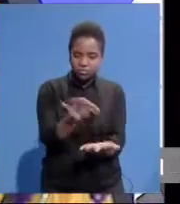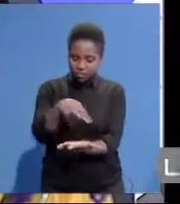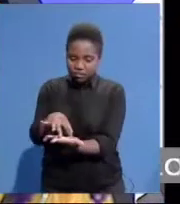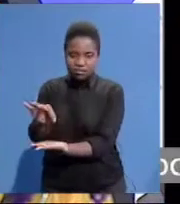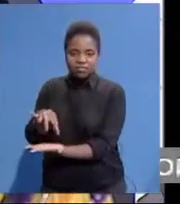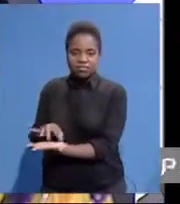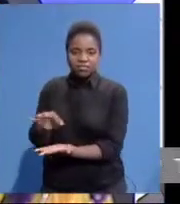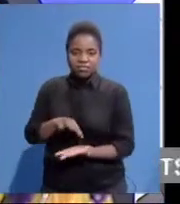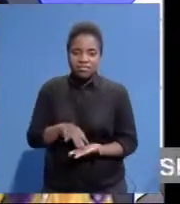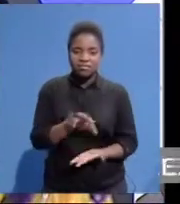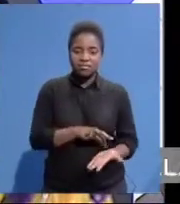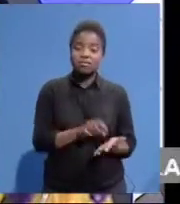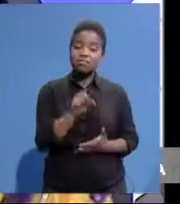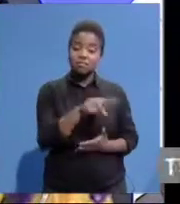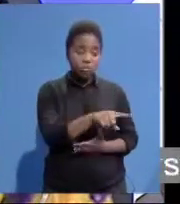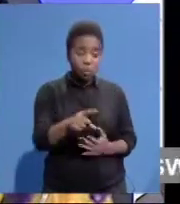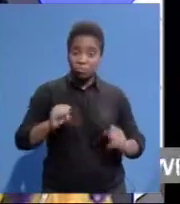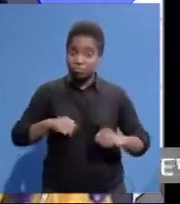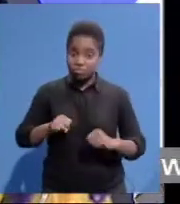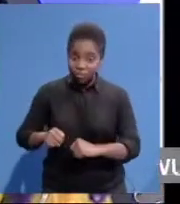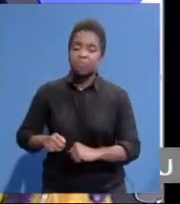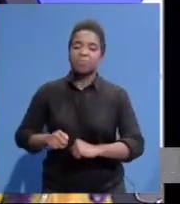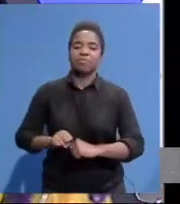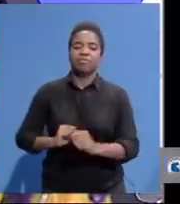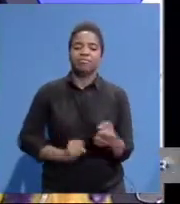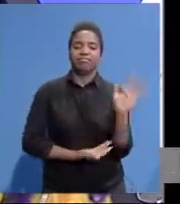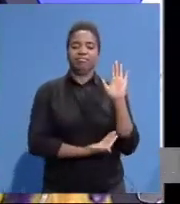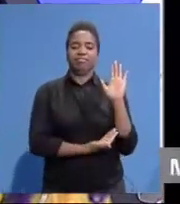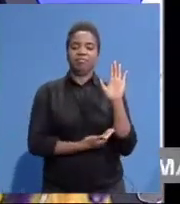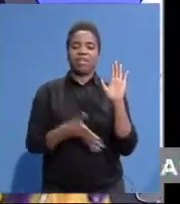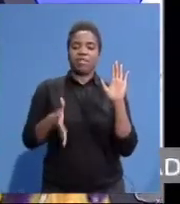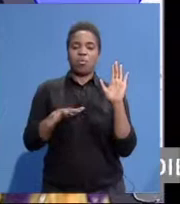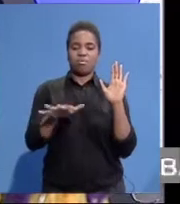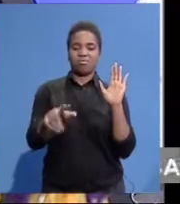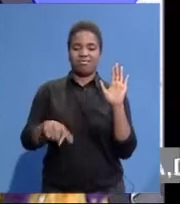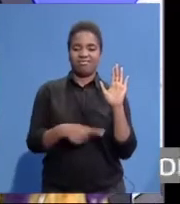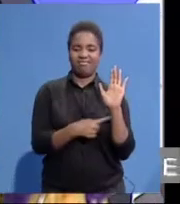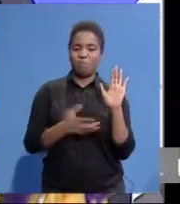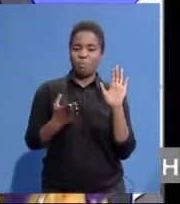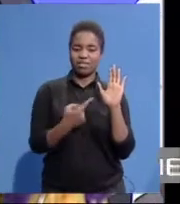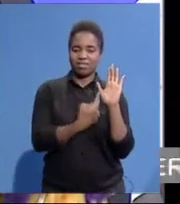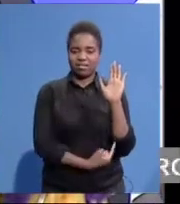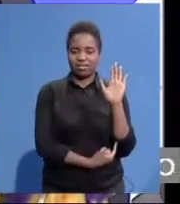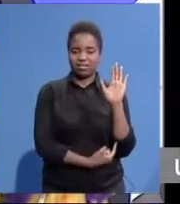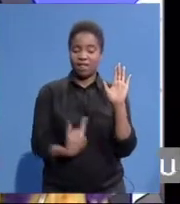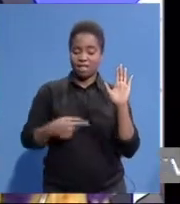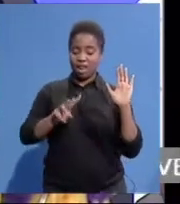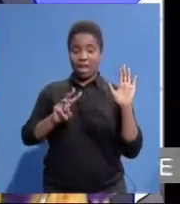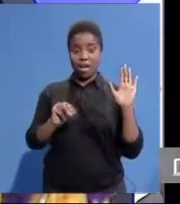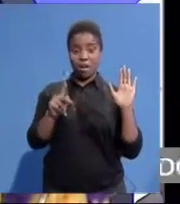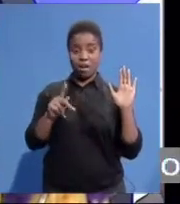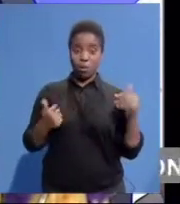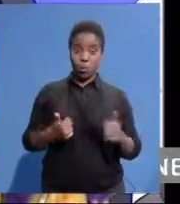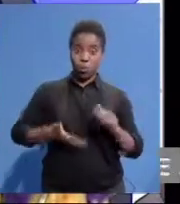can become the people's document. When Umkhonto weSizwe was formed, he became the commander-in-chief of Umkhonto weSizwe.